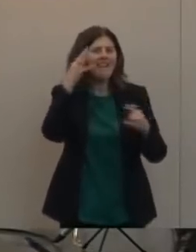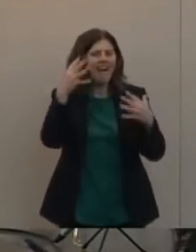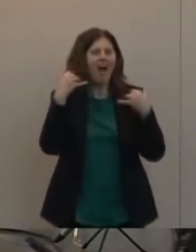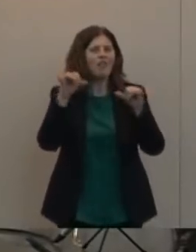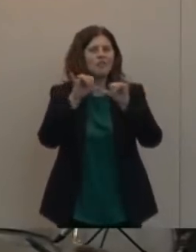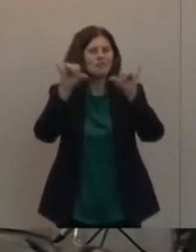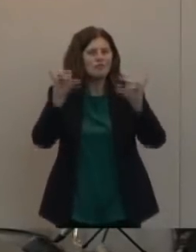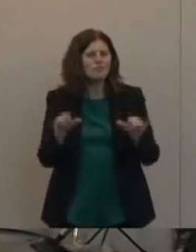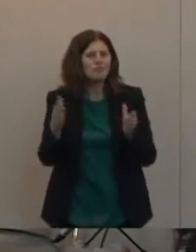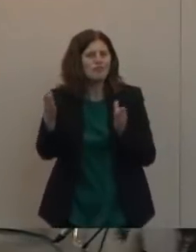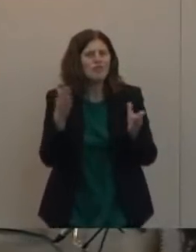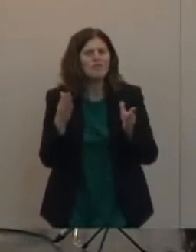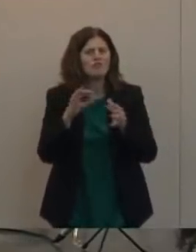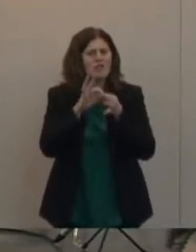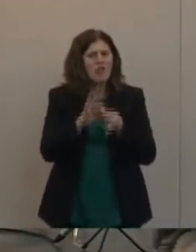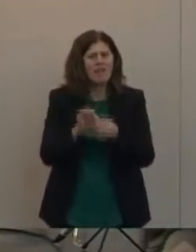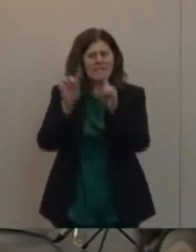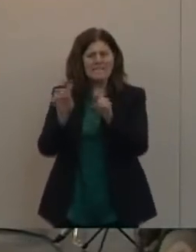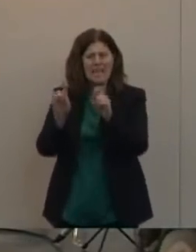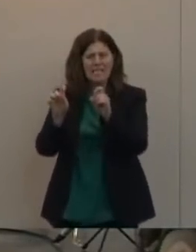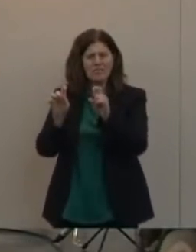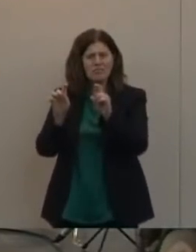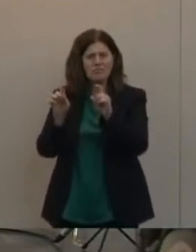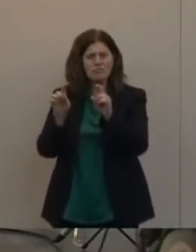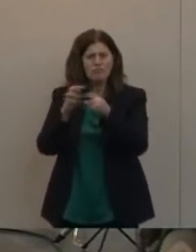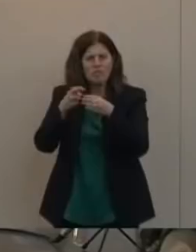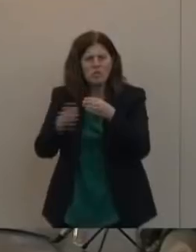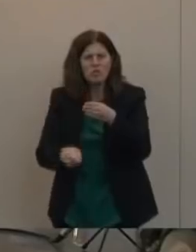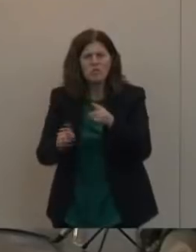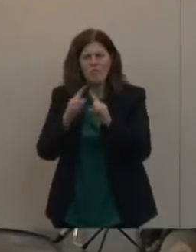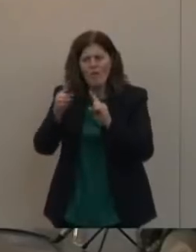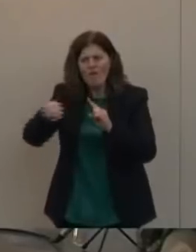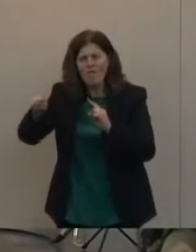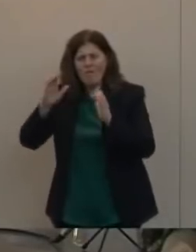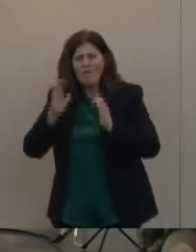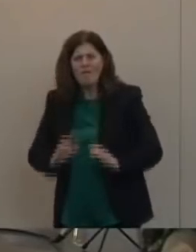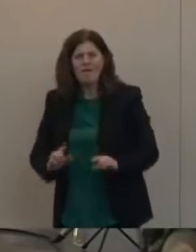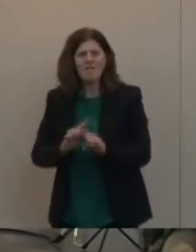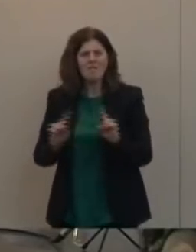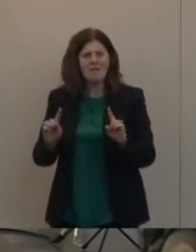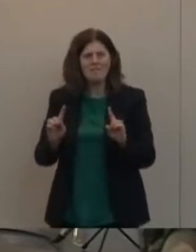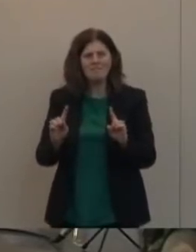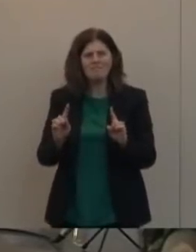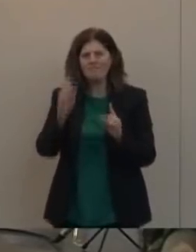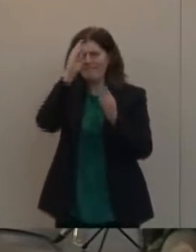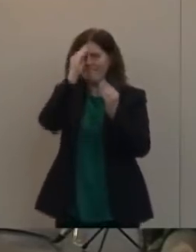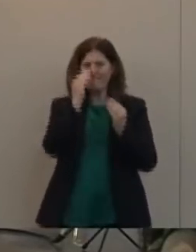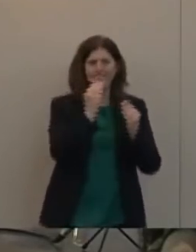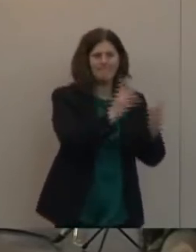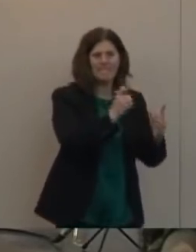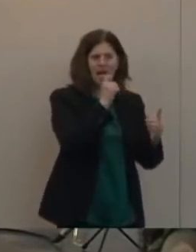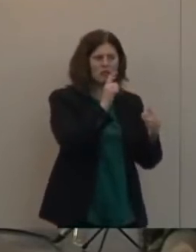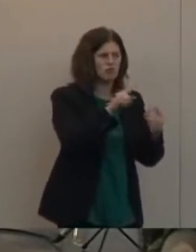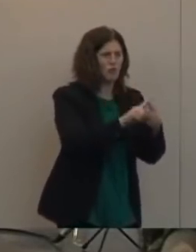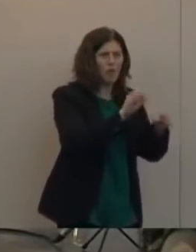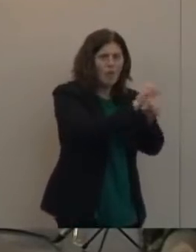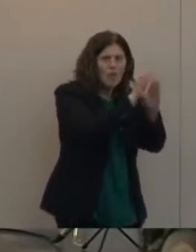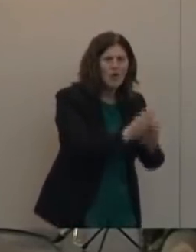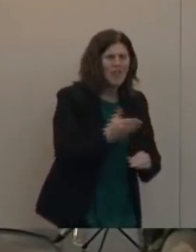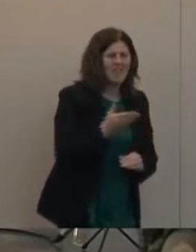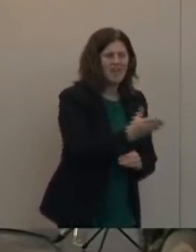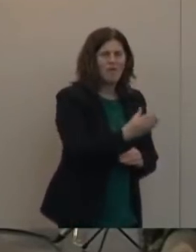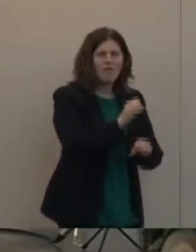test results of the clients. But this information is not being given to the employees, so the employees